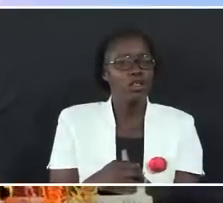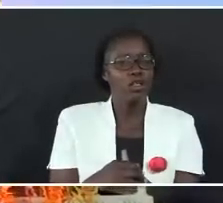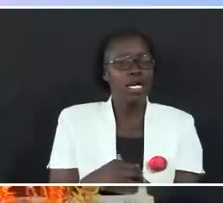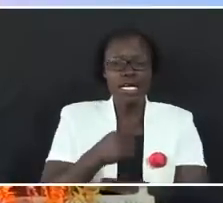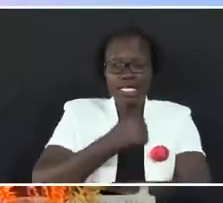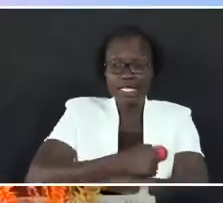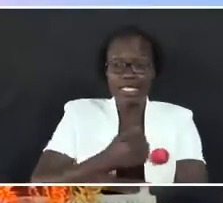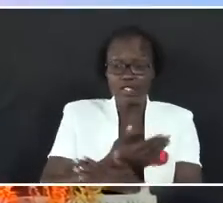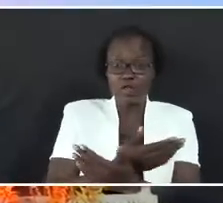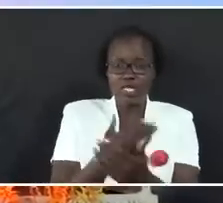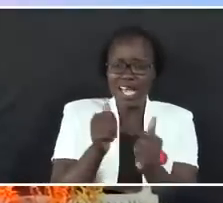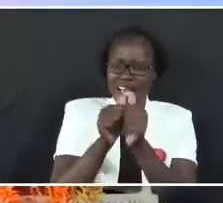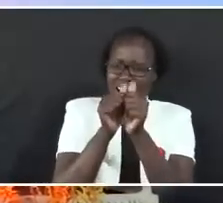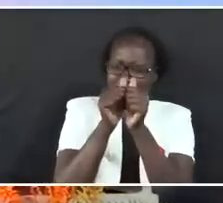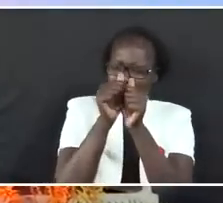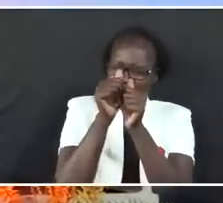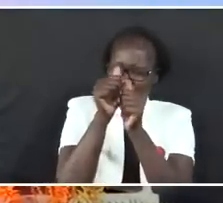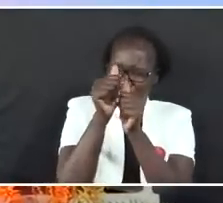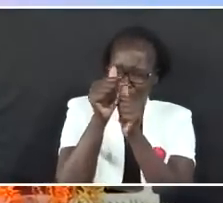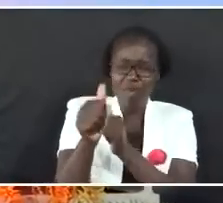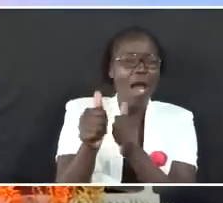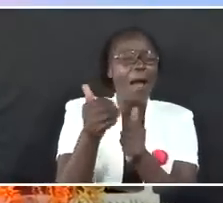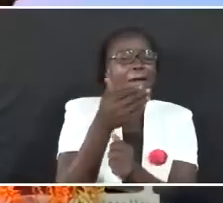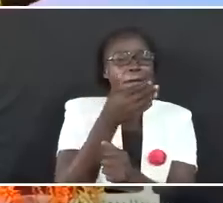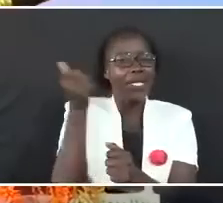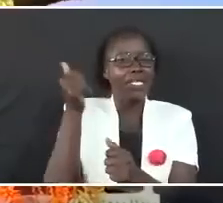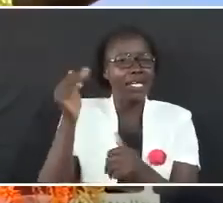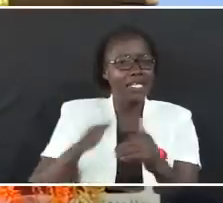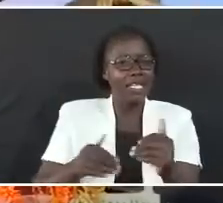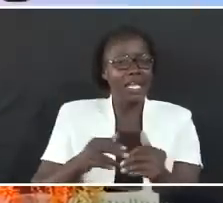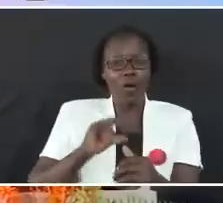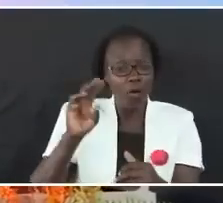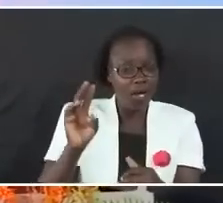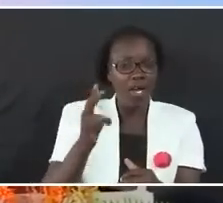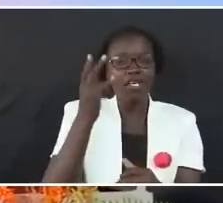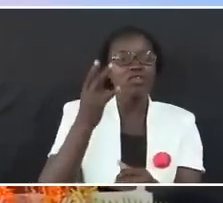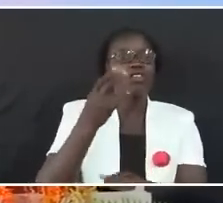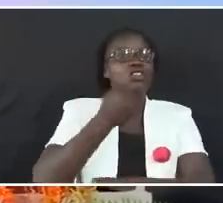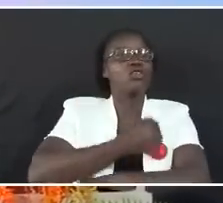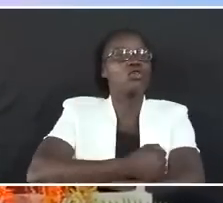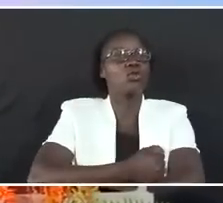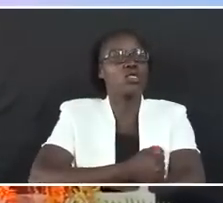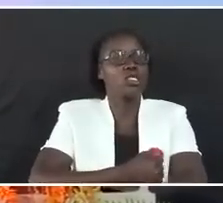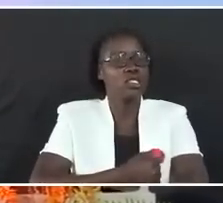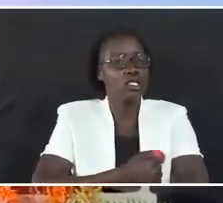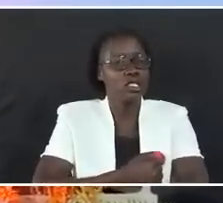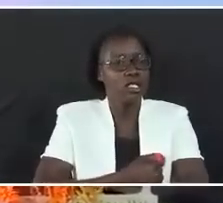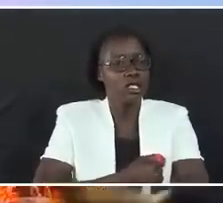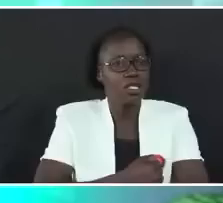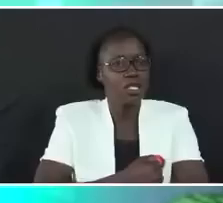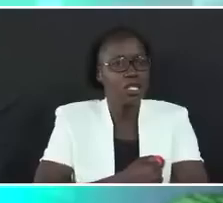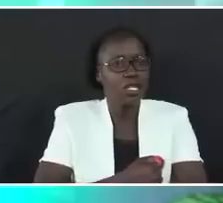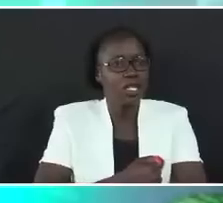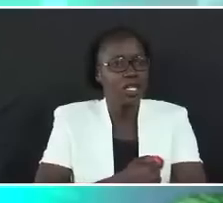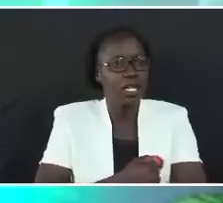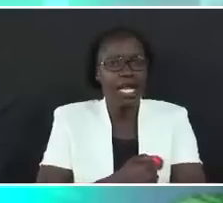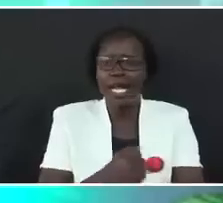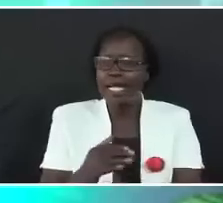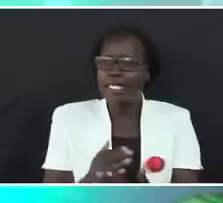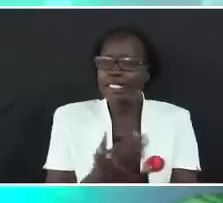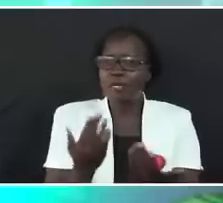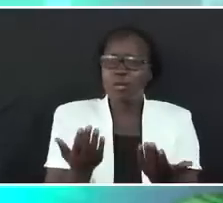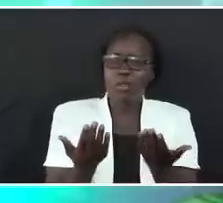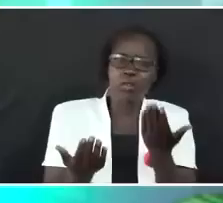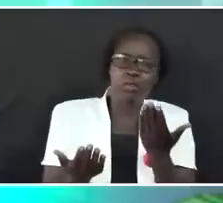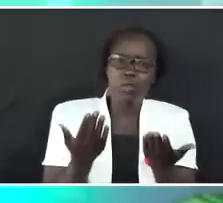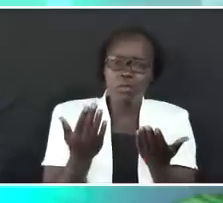The school is far way better than what we call our Adventist schools. This is someone who's just picked